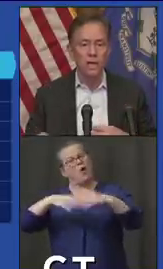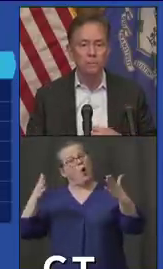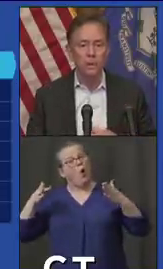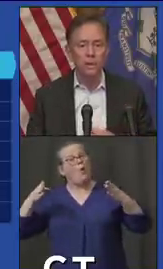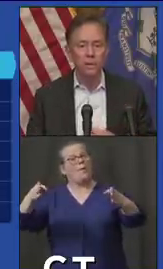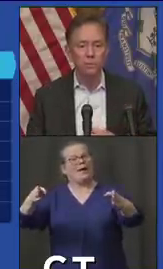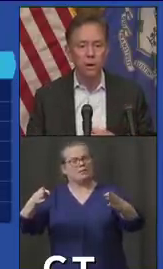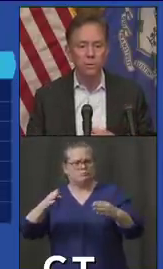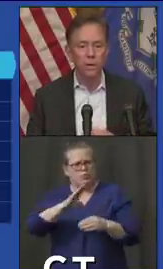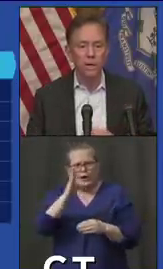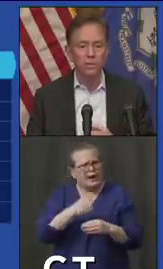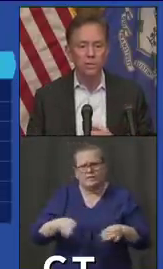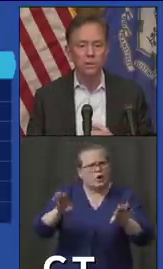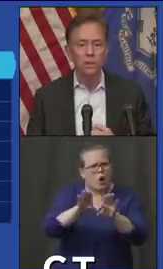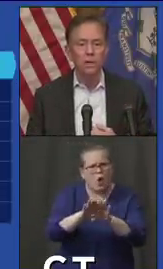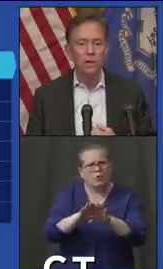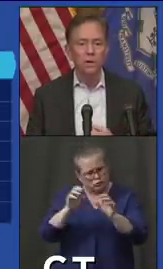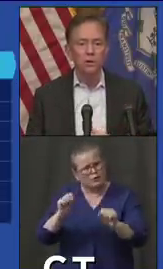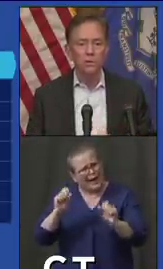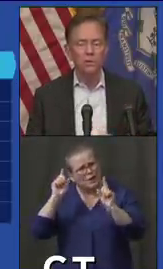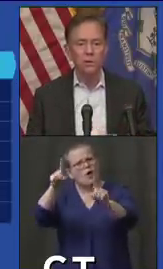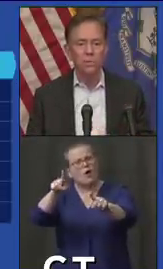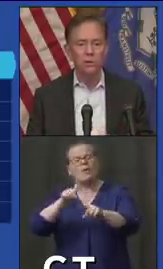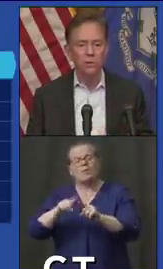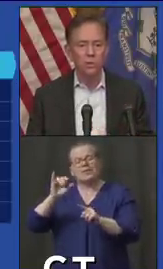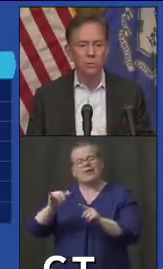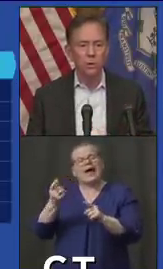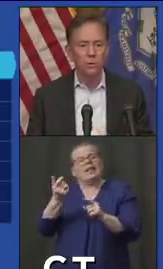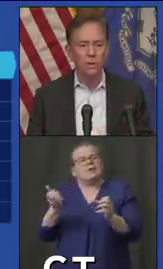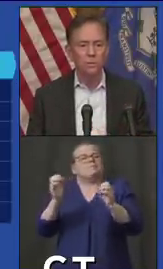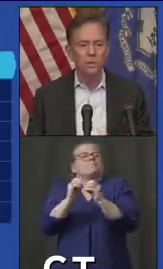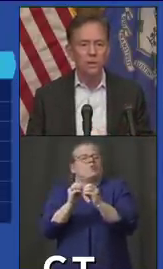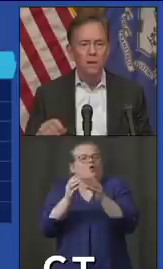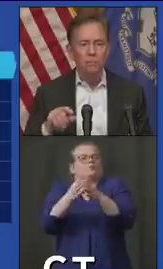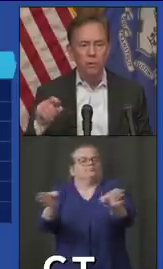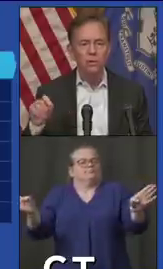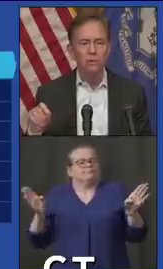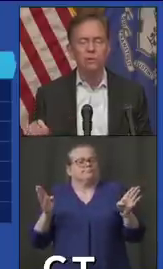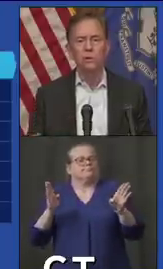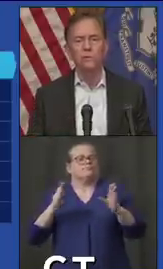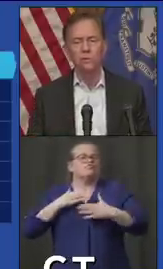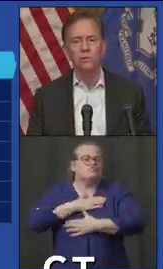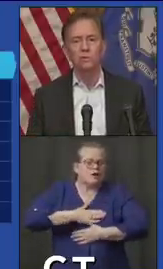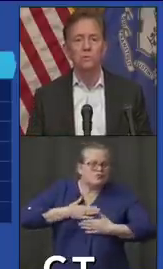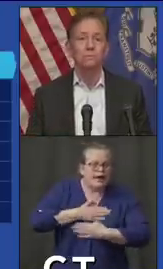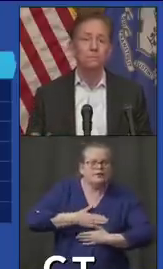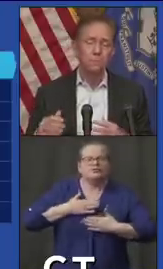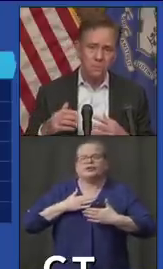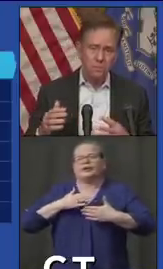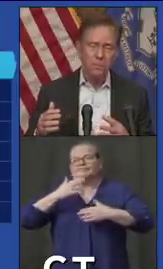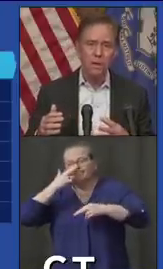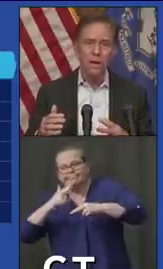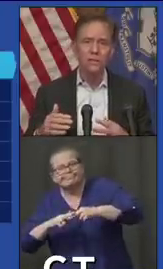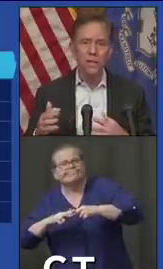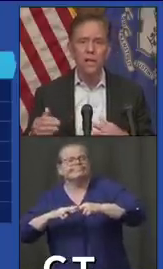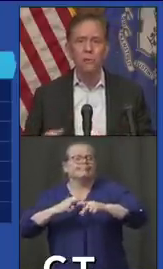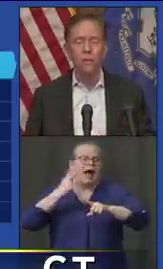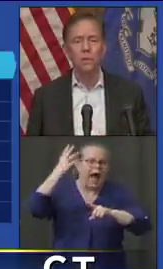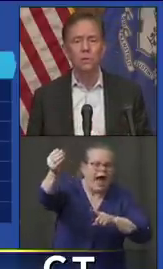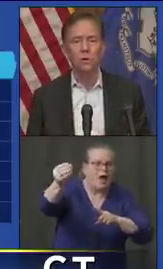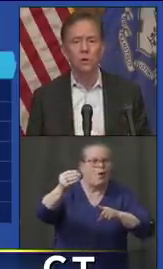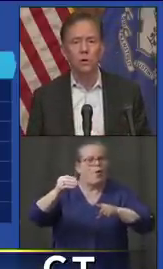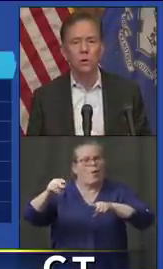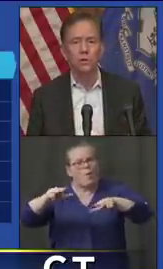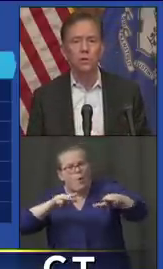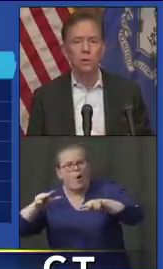terms of camping and other recreation, university research programs. Personal services. I say that with a